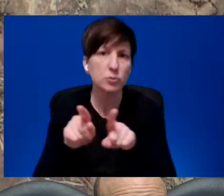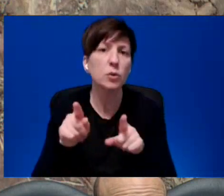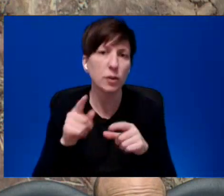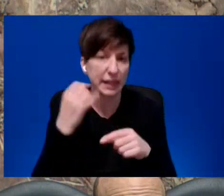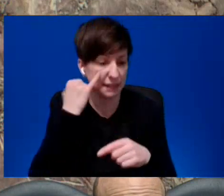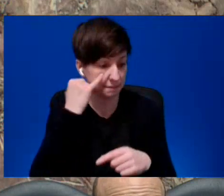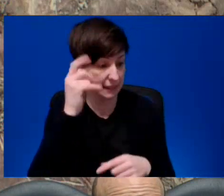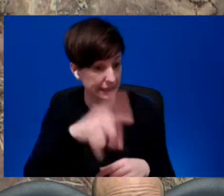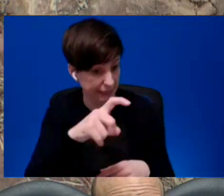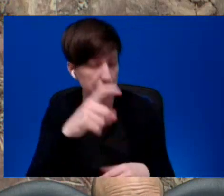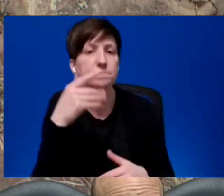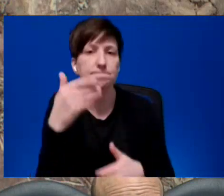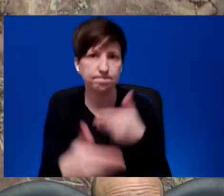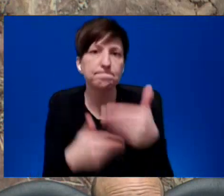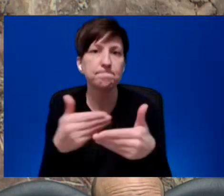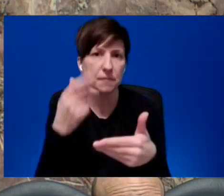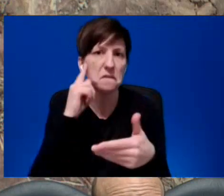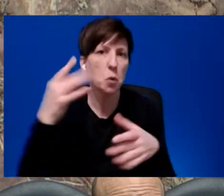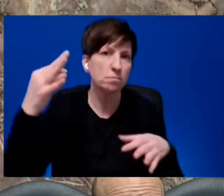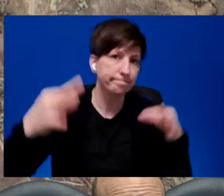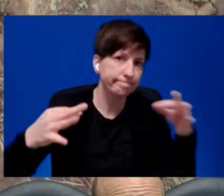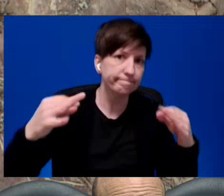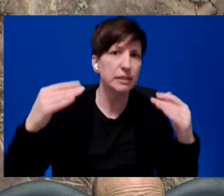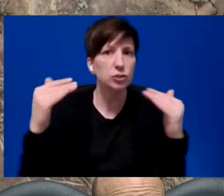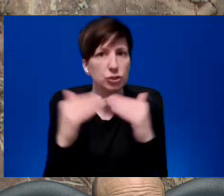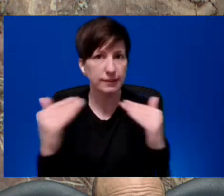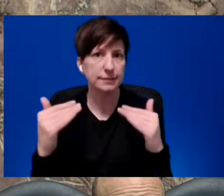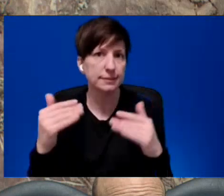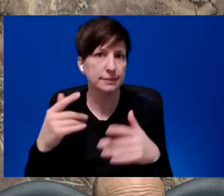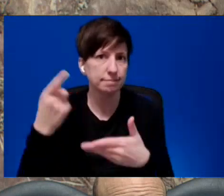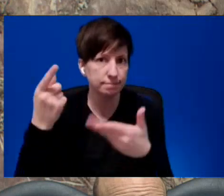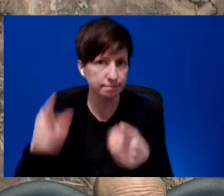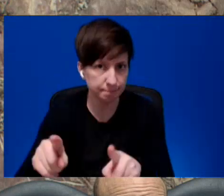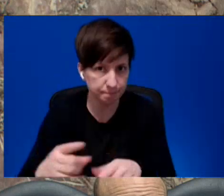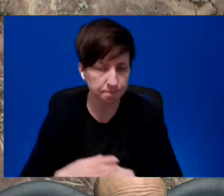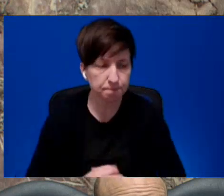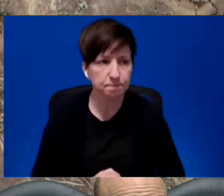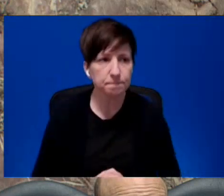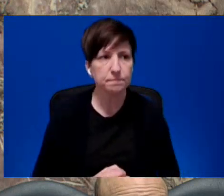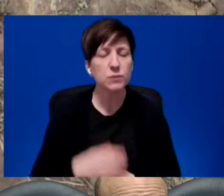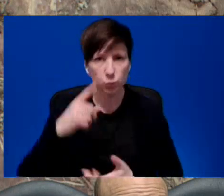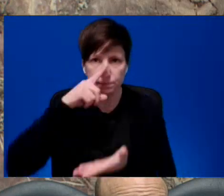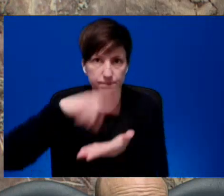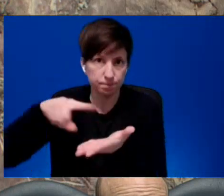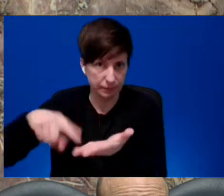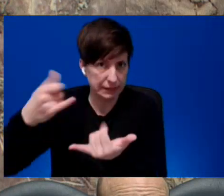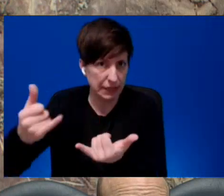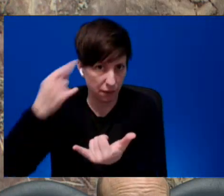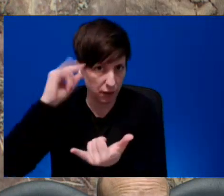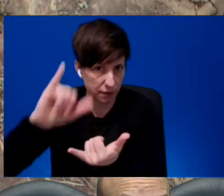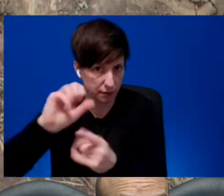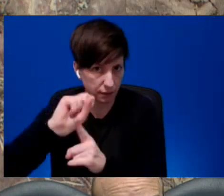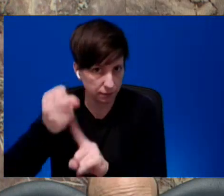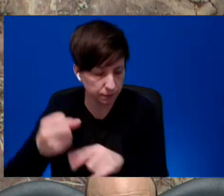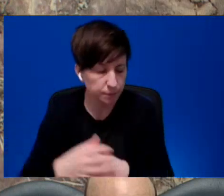doing in that case. With respect to our public health care system, which it should be said, Honourable Speaker, and I think it's